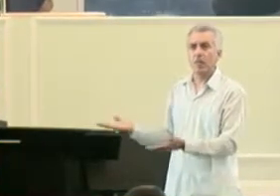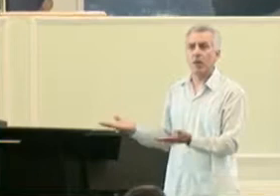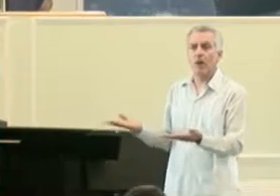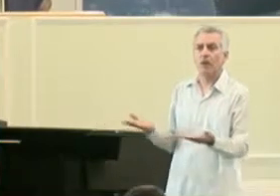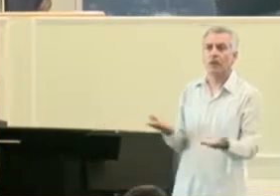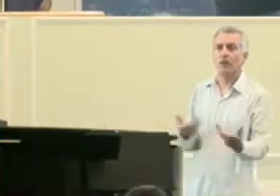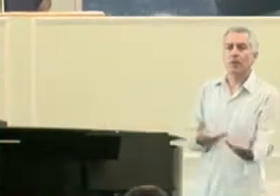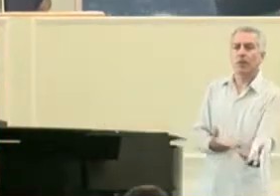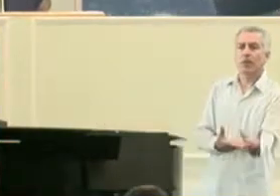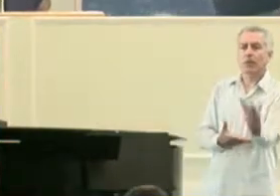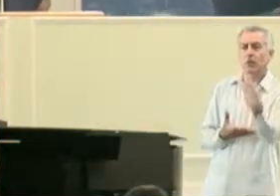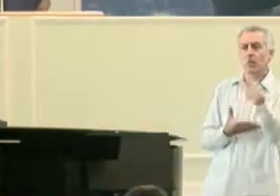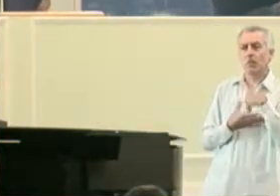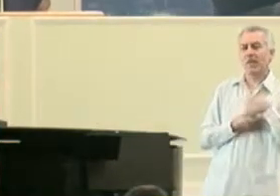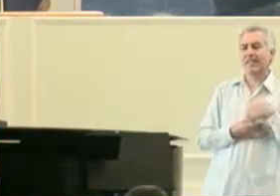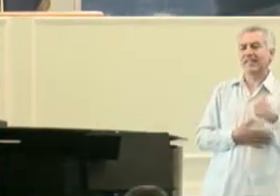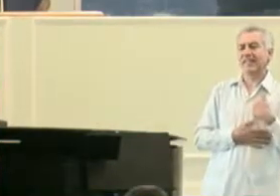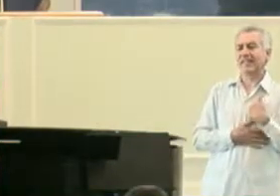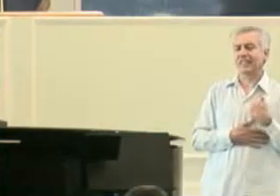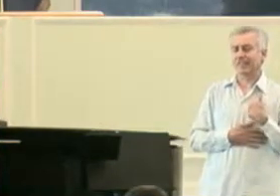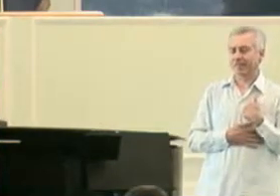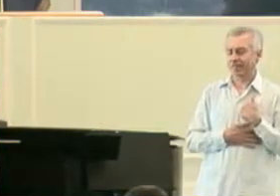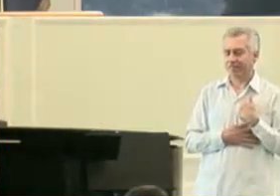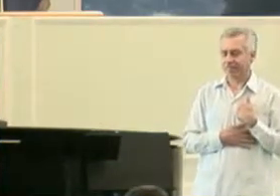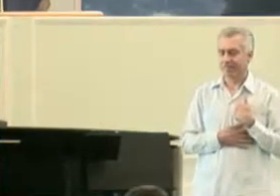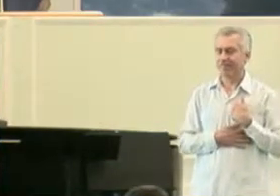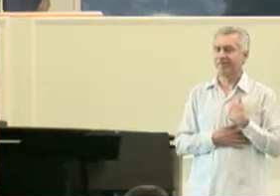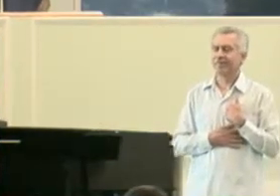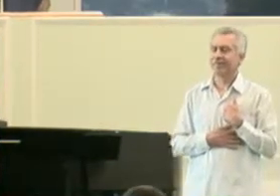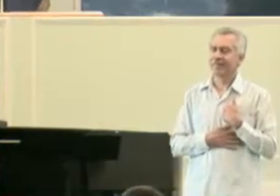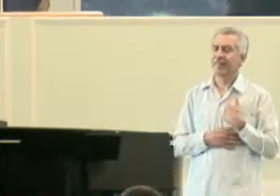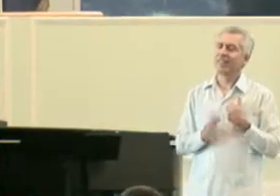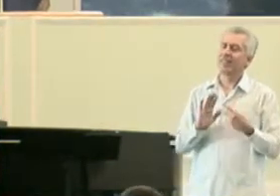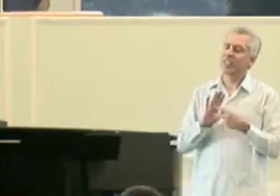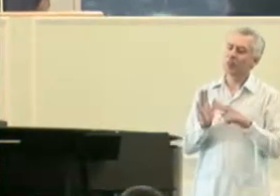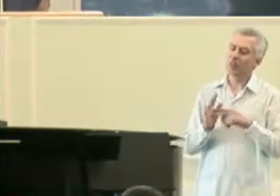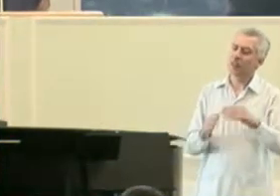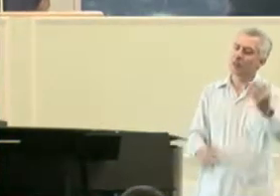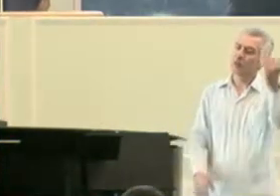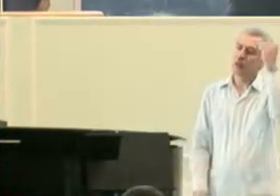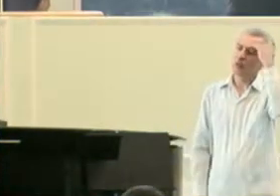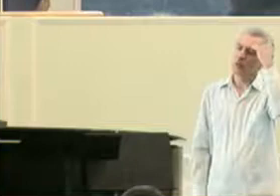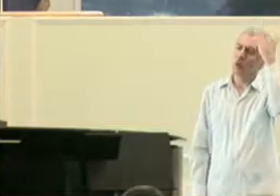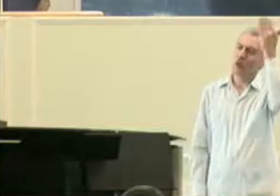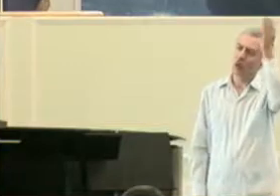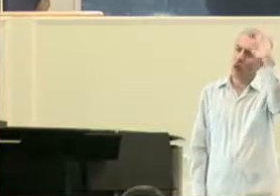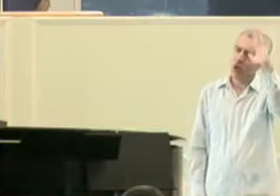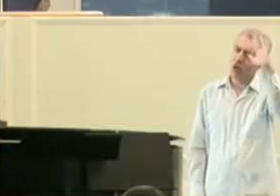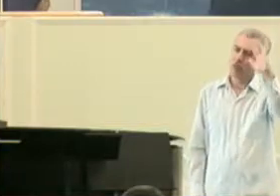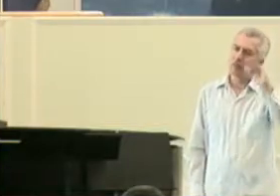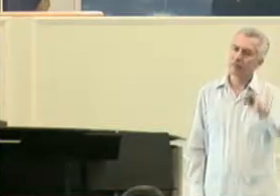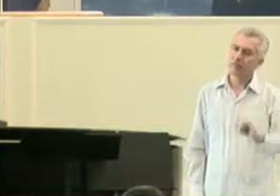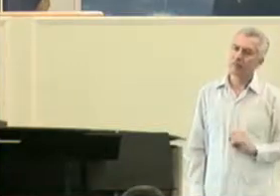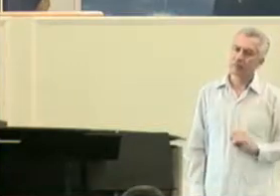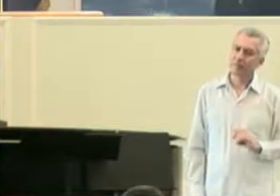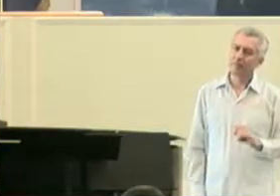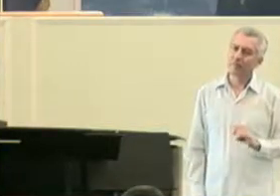myself. We need to get to know God personally, amen? He will speak to